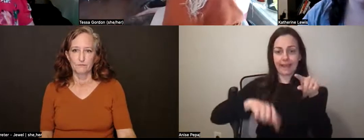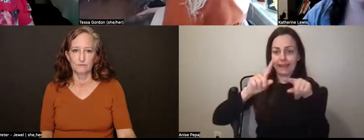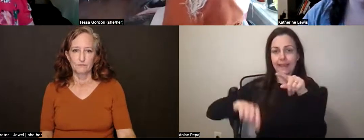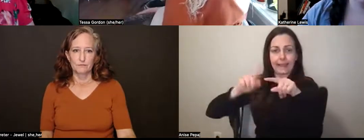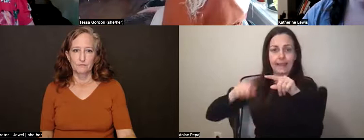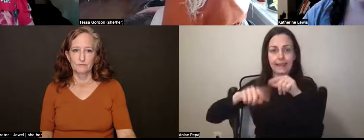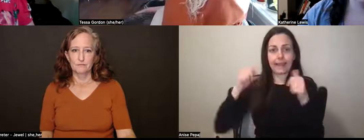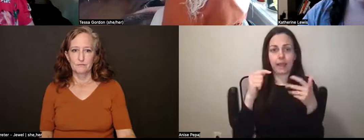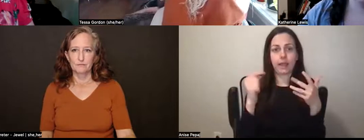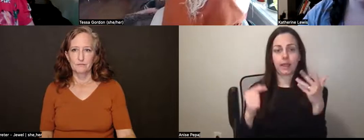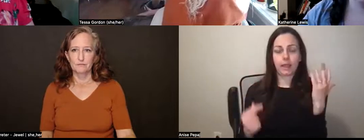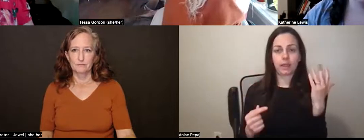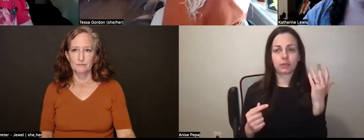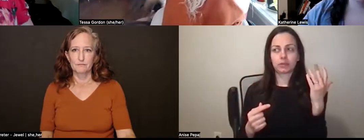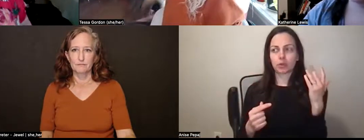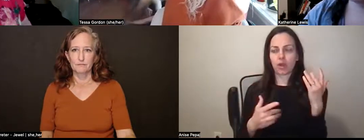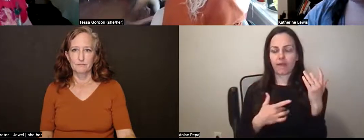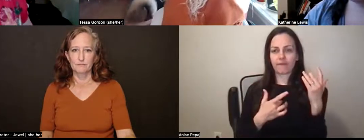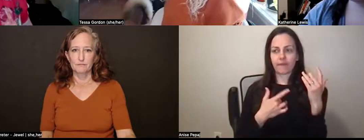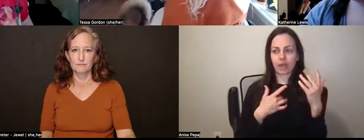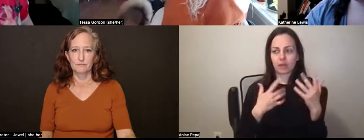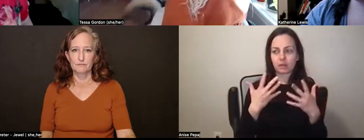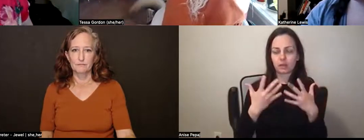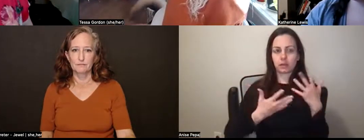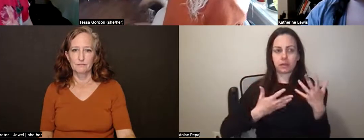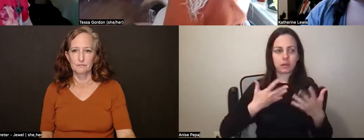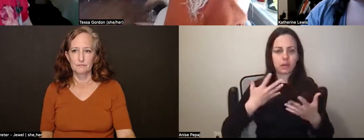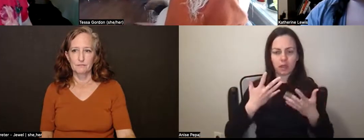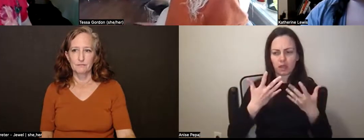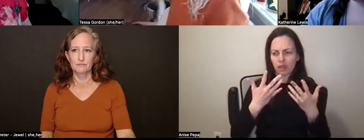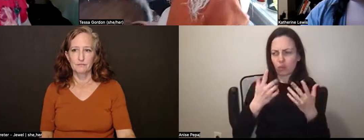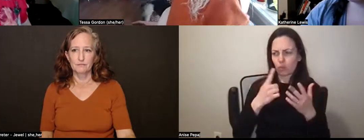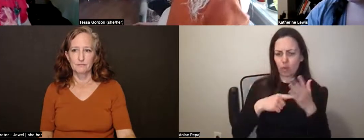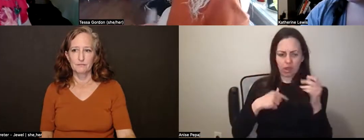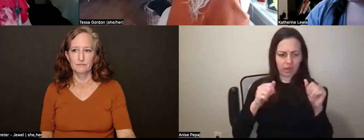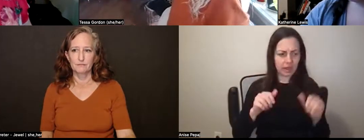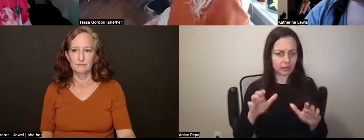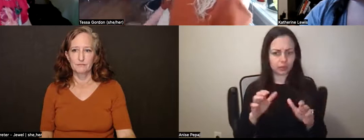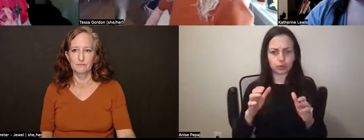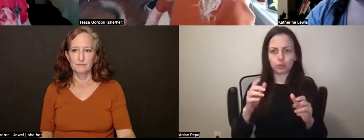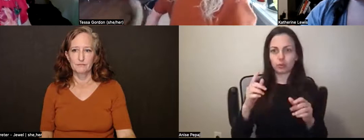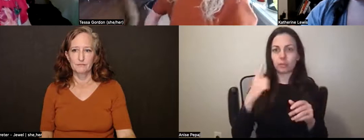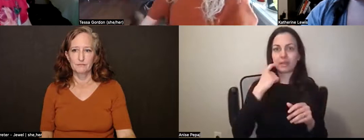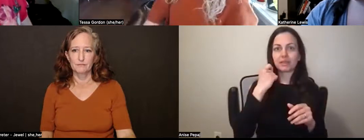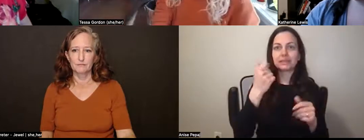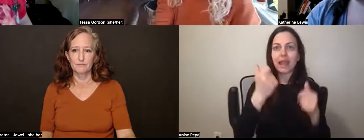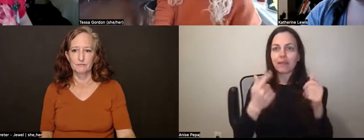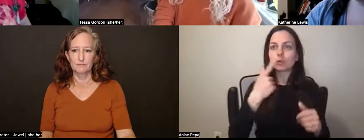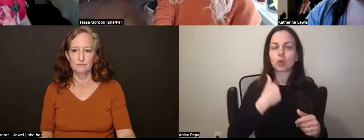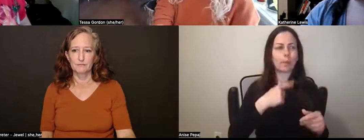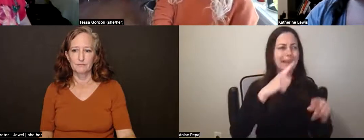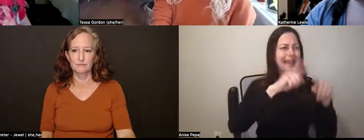of me that knew everything that I could do, because I kept hearing all the things that I couldn't or shouldn't